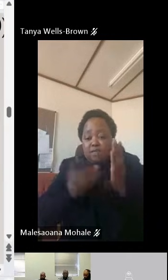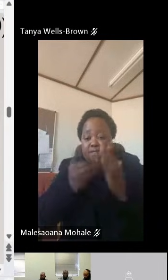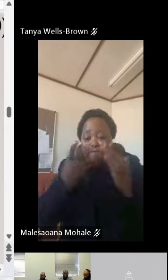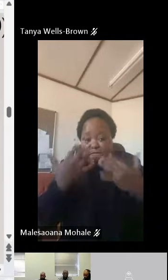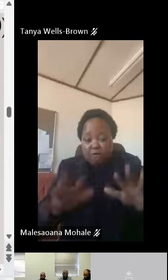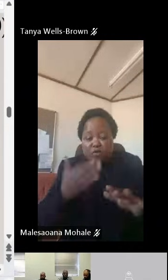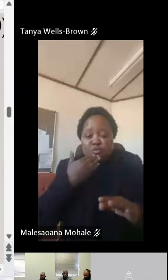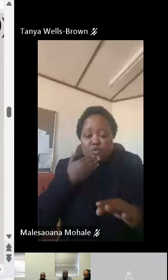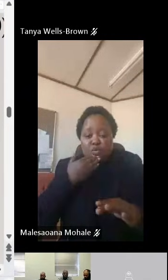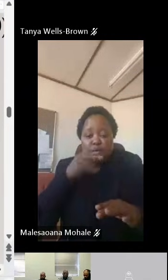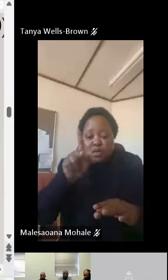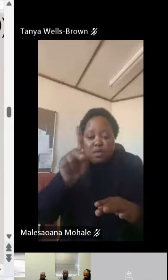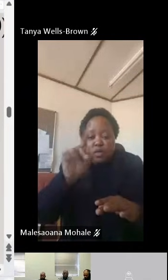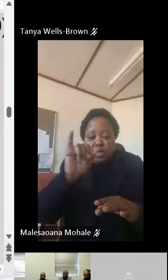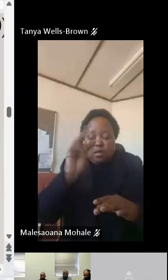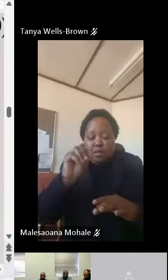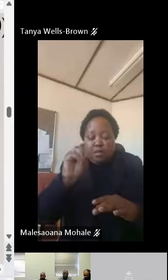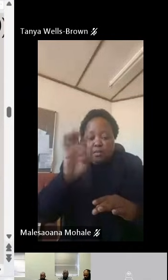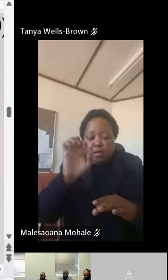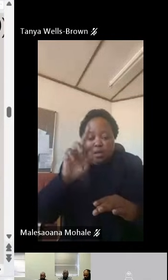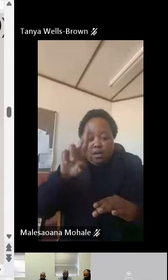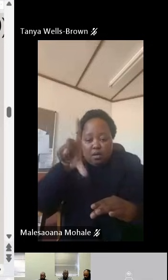concept explains